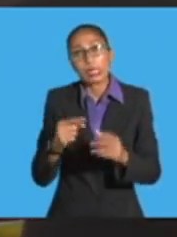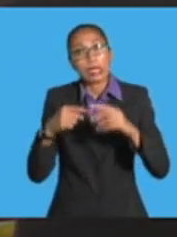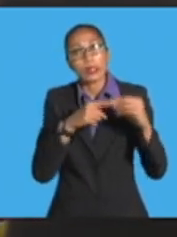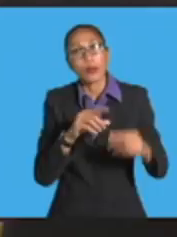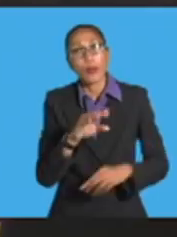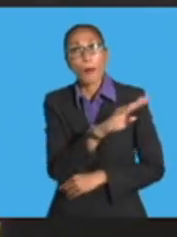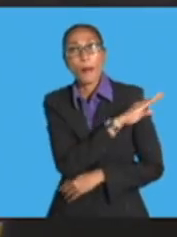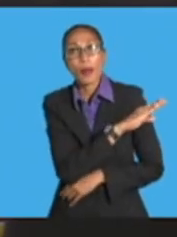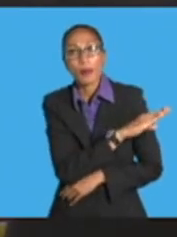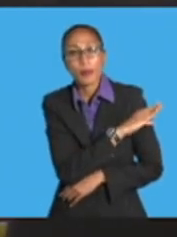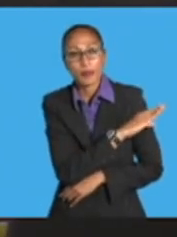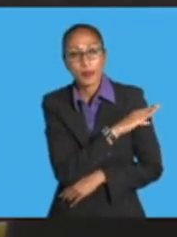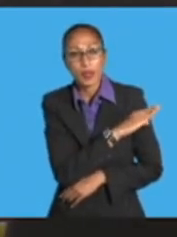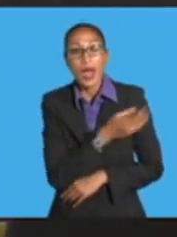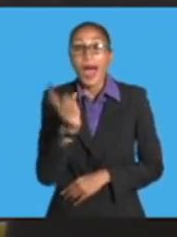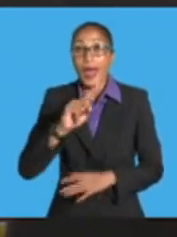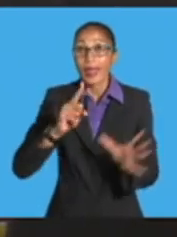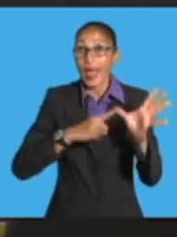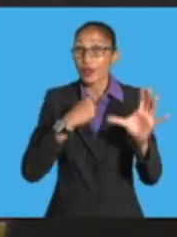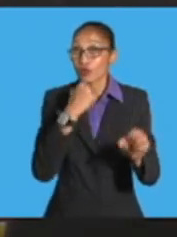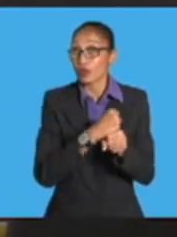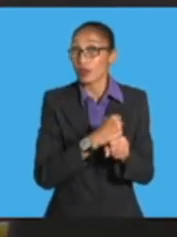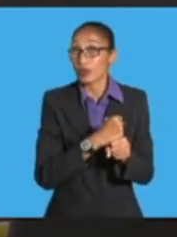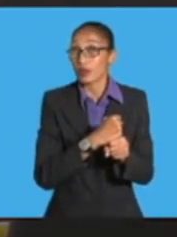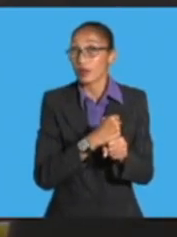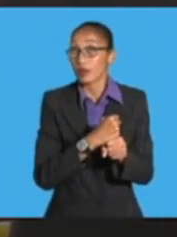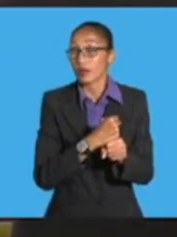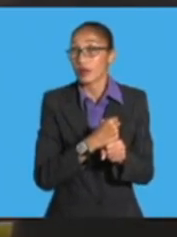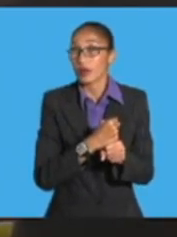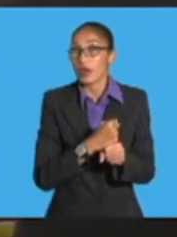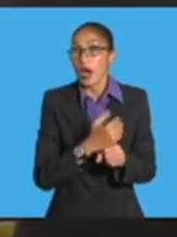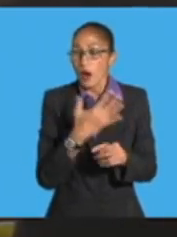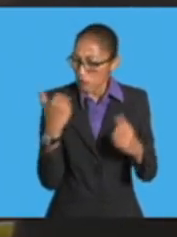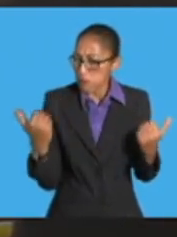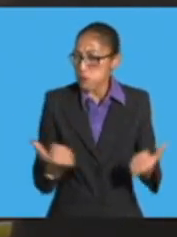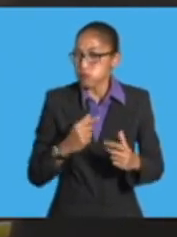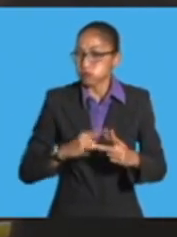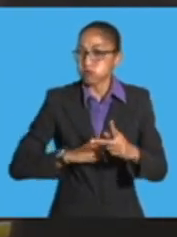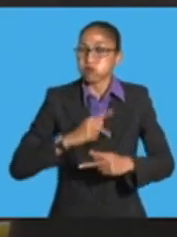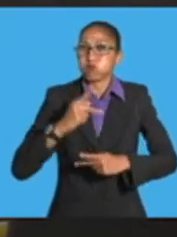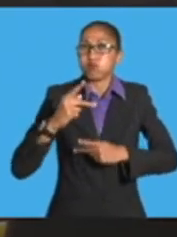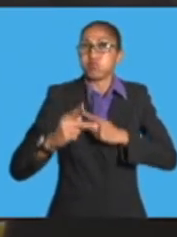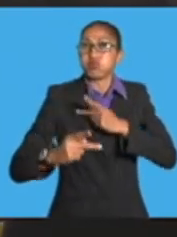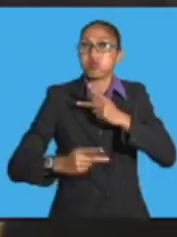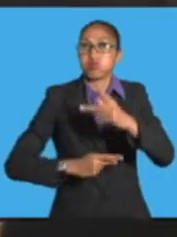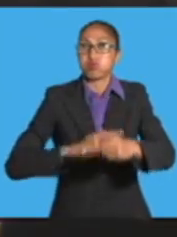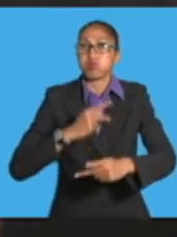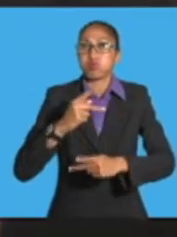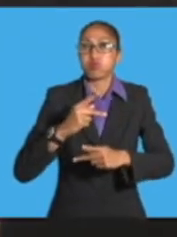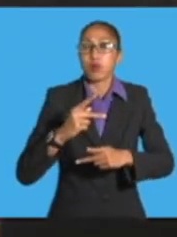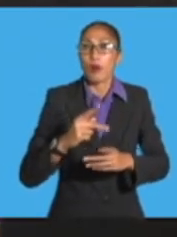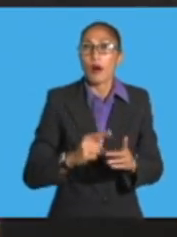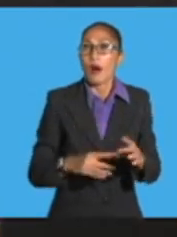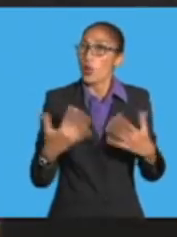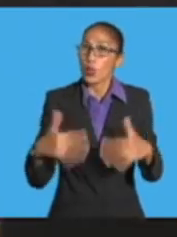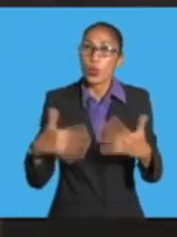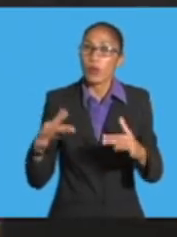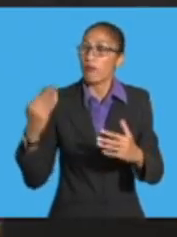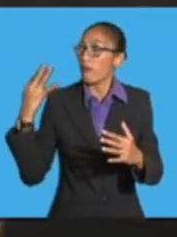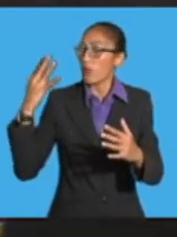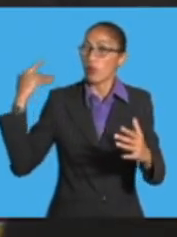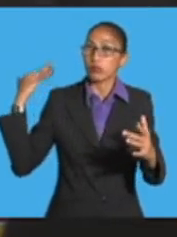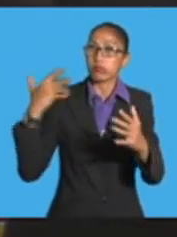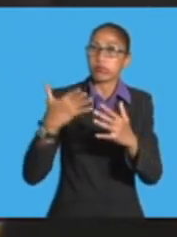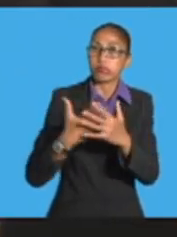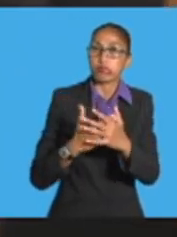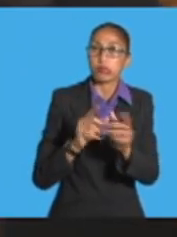Minister and Honorable Attorney General, there has been striking progress under Fiji First in the last 4 years. Let me